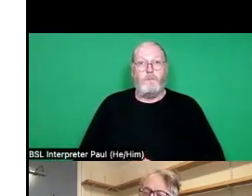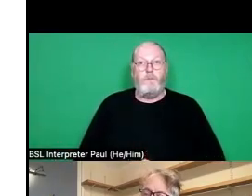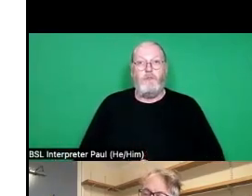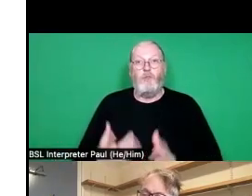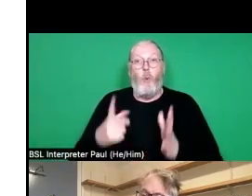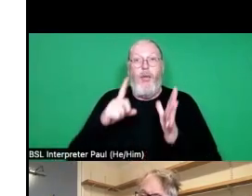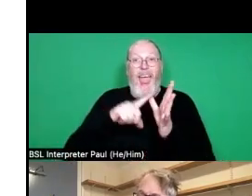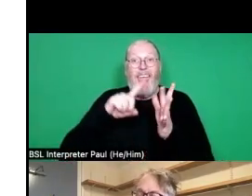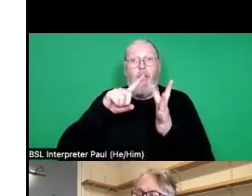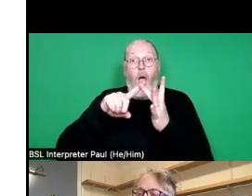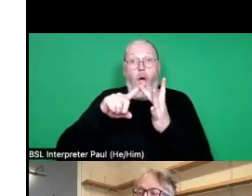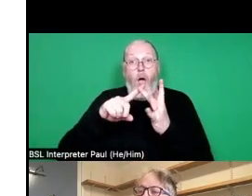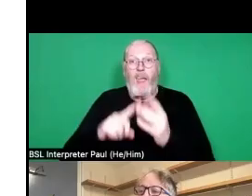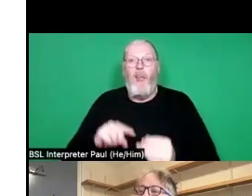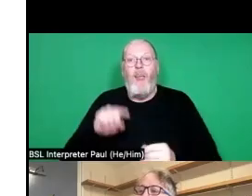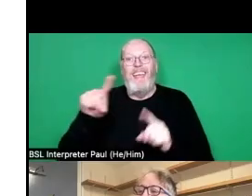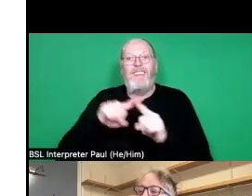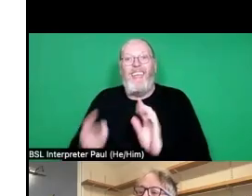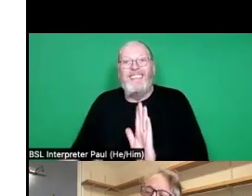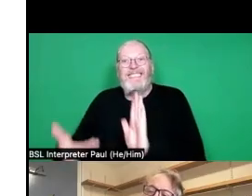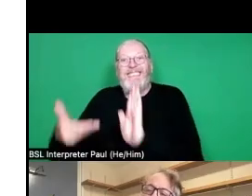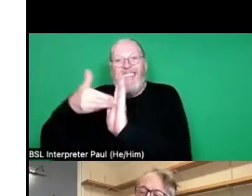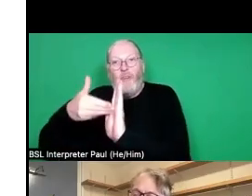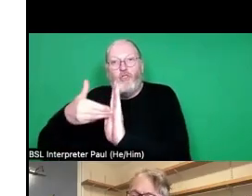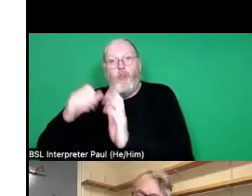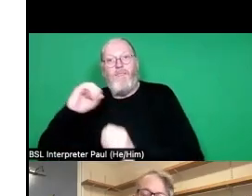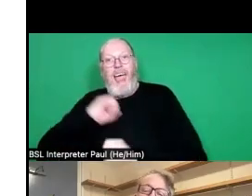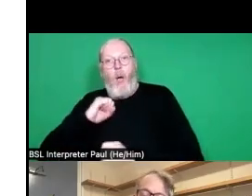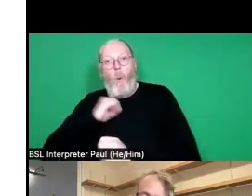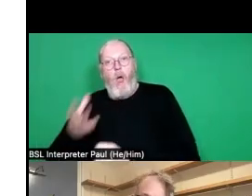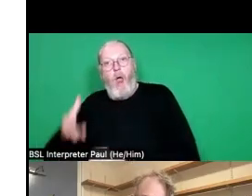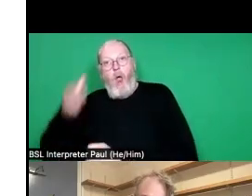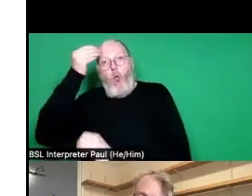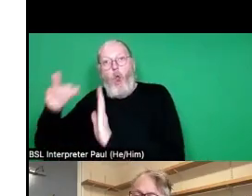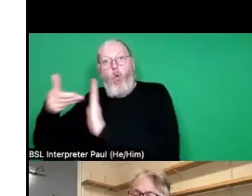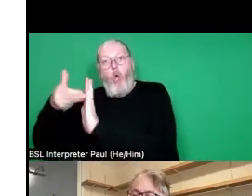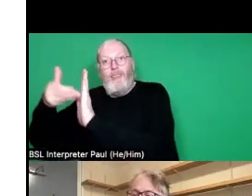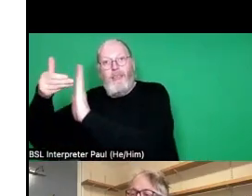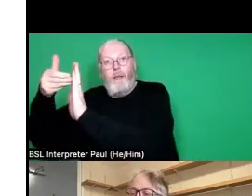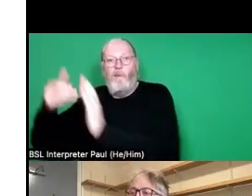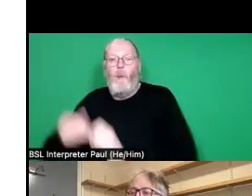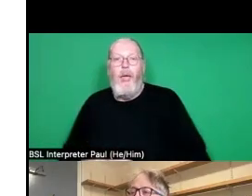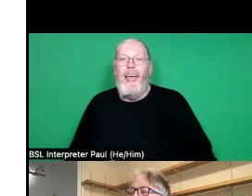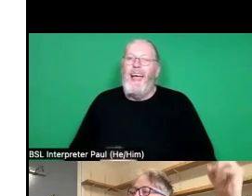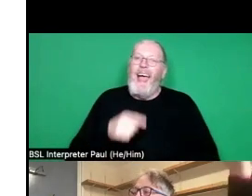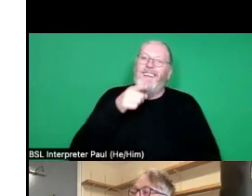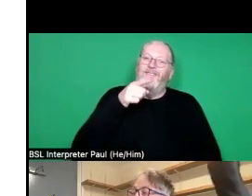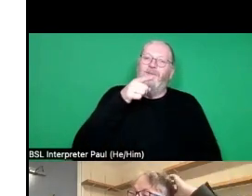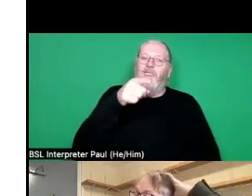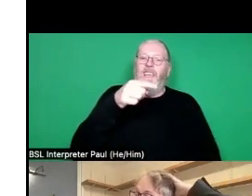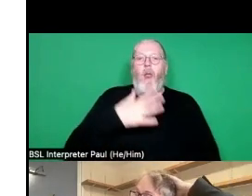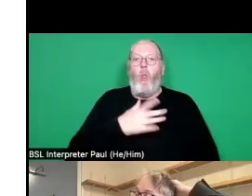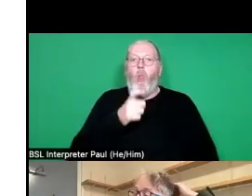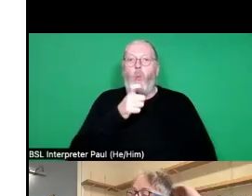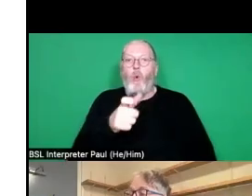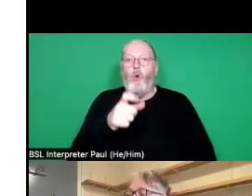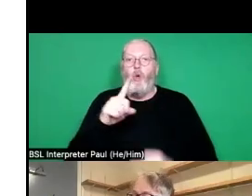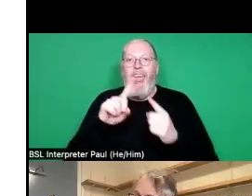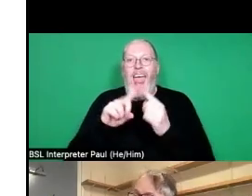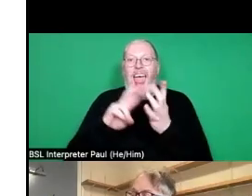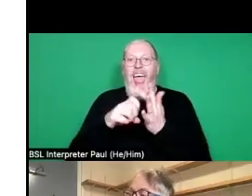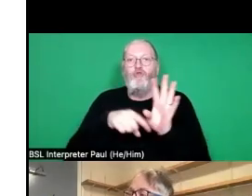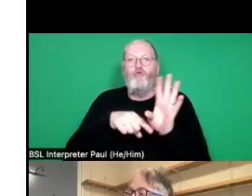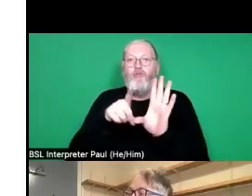process of exosomatization, and he's very interested in the word entropy, which has its origins in,